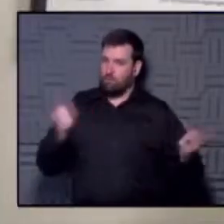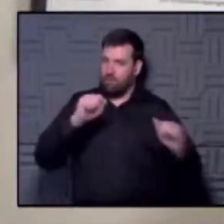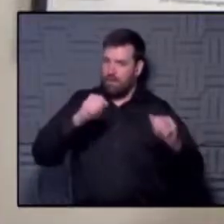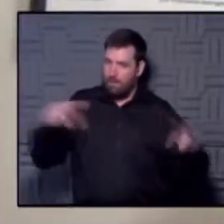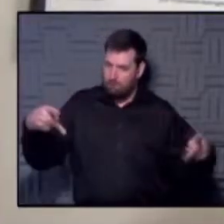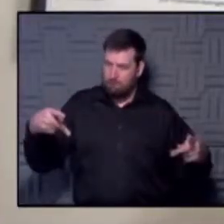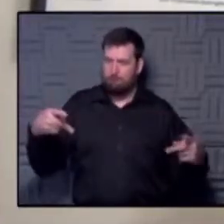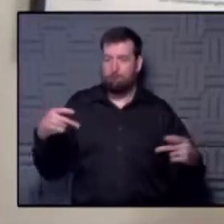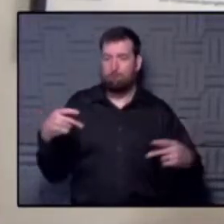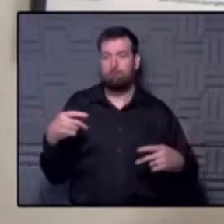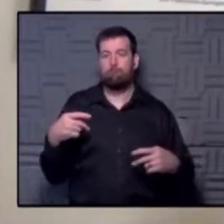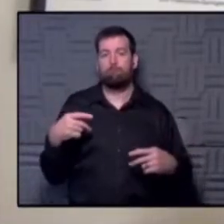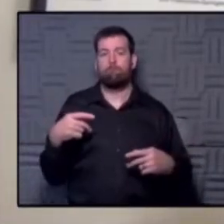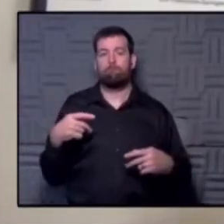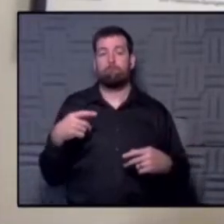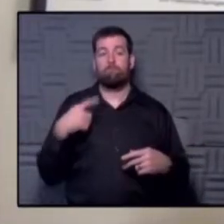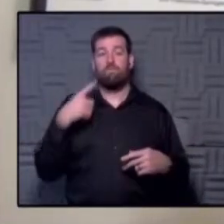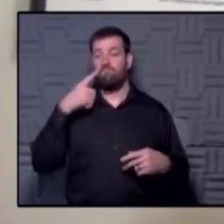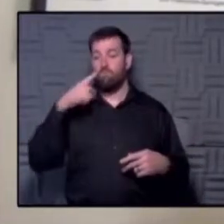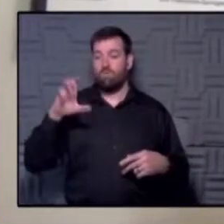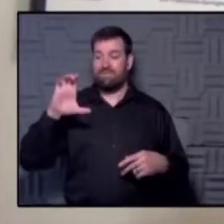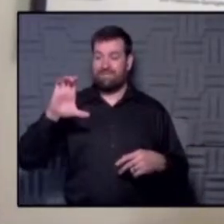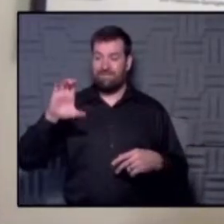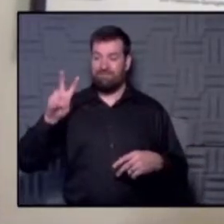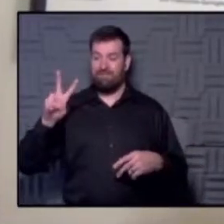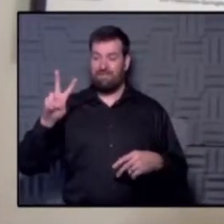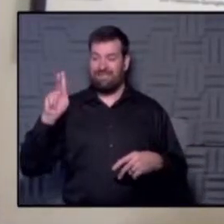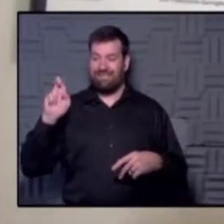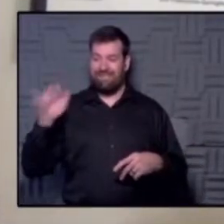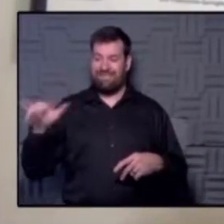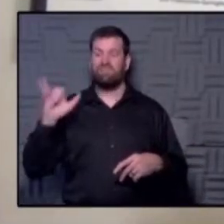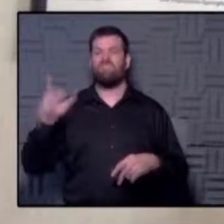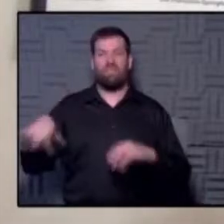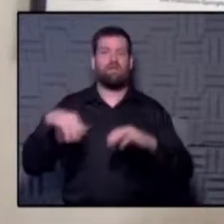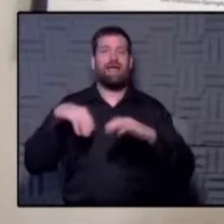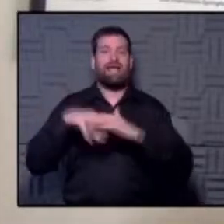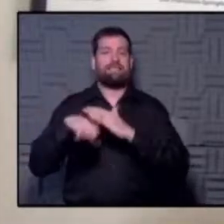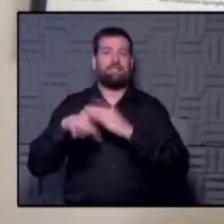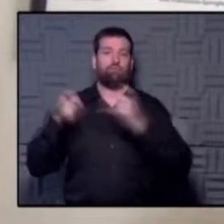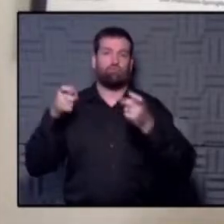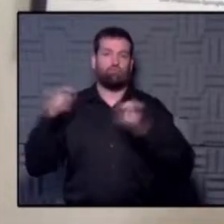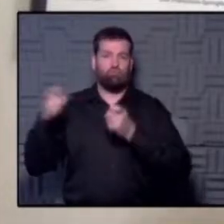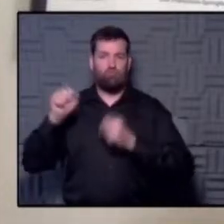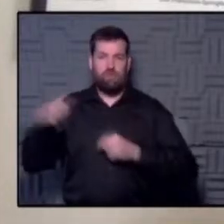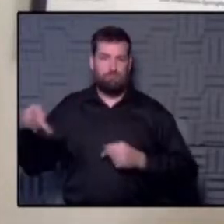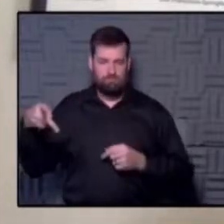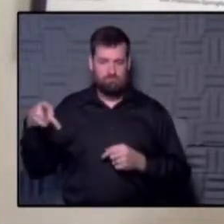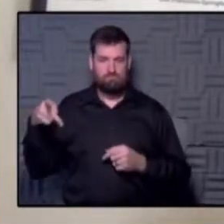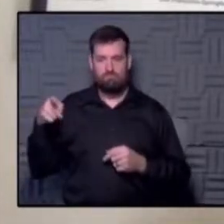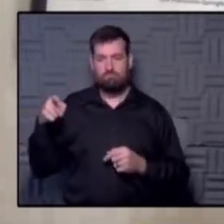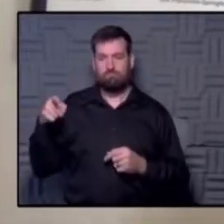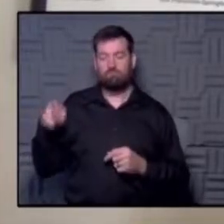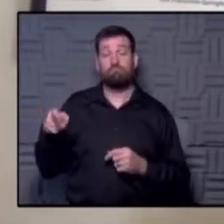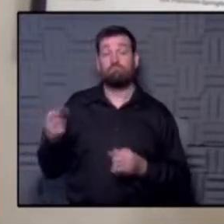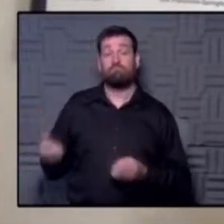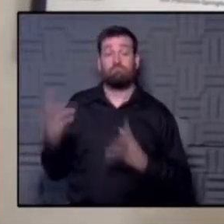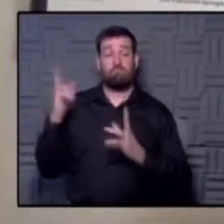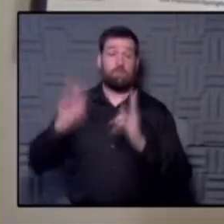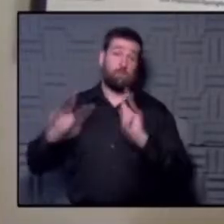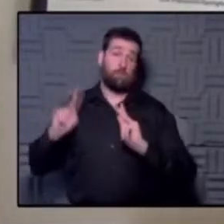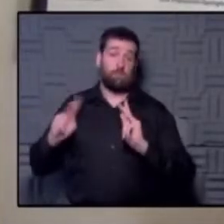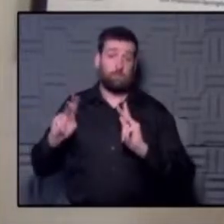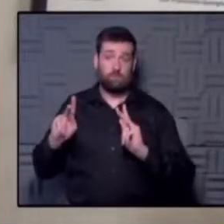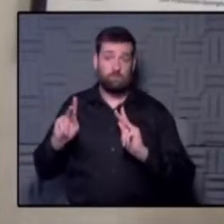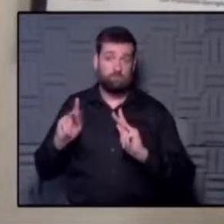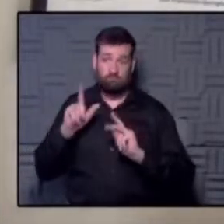in terms of CVKey, which is that access control app, the number of people